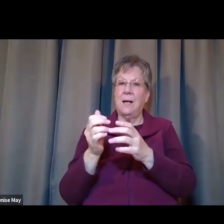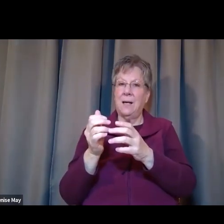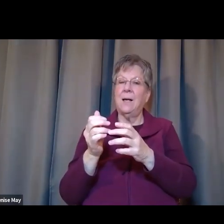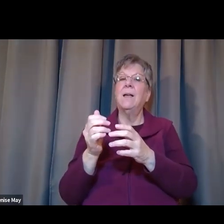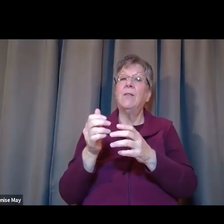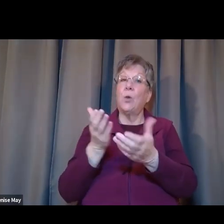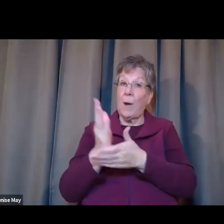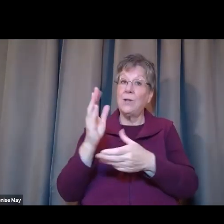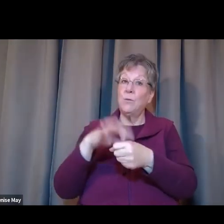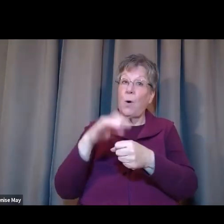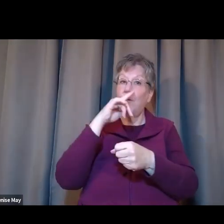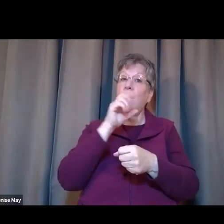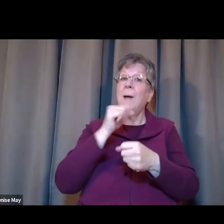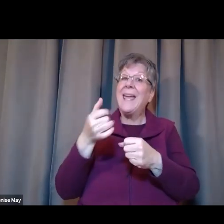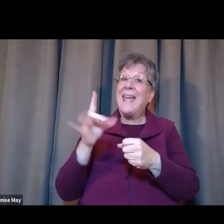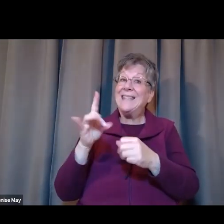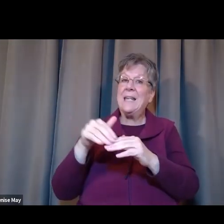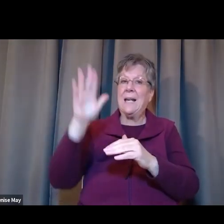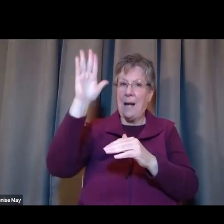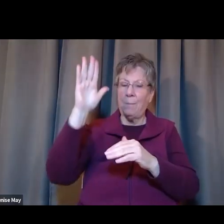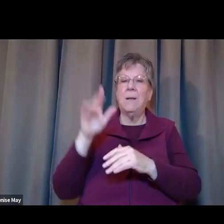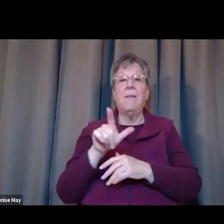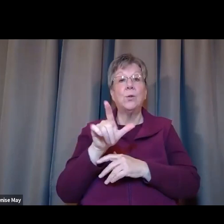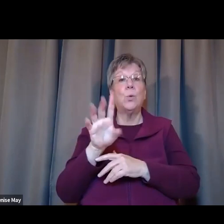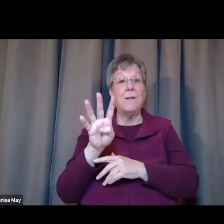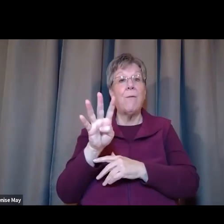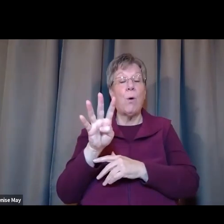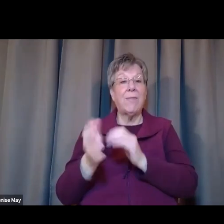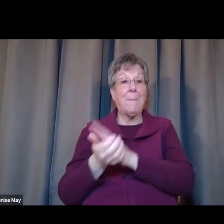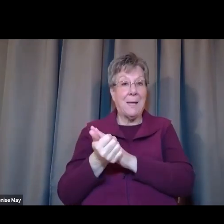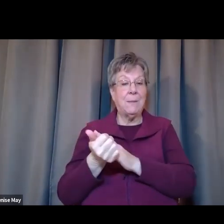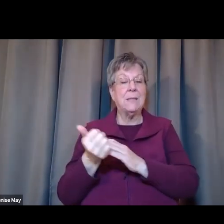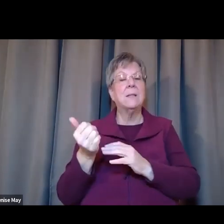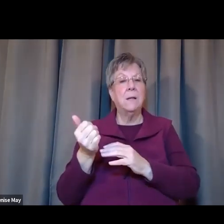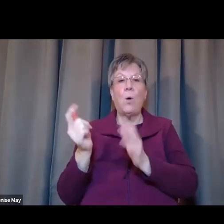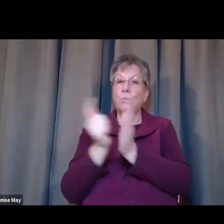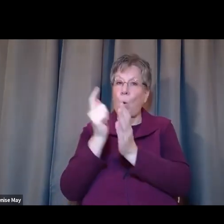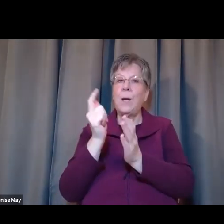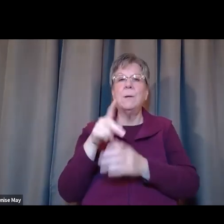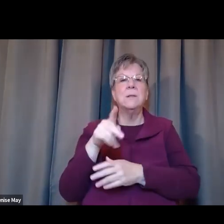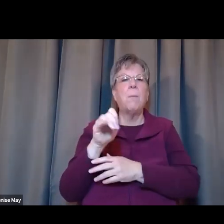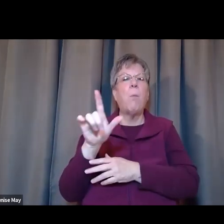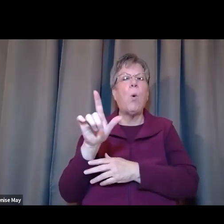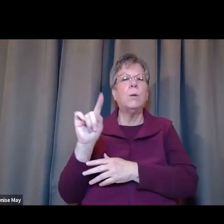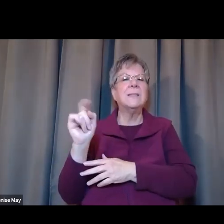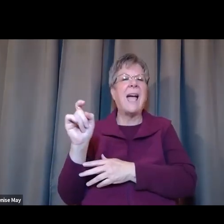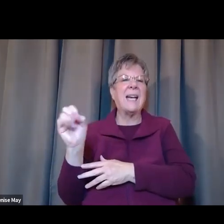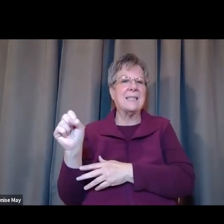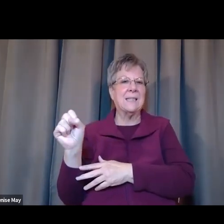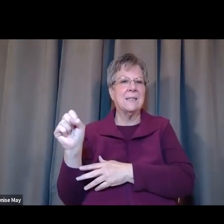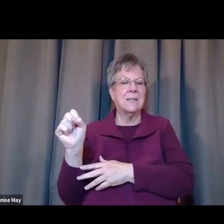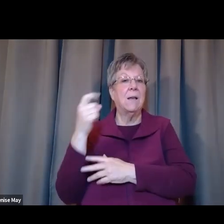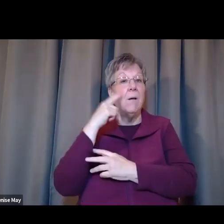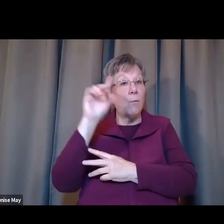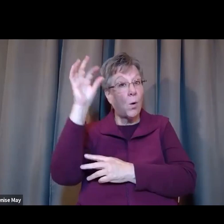up. And then the 24th Amendment, which, as Professor Johnston, I believe, mentioned, prohibits poll taxes, not only for presidential voting,